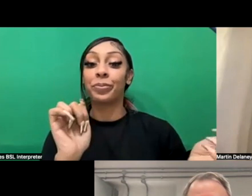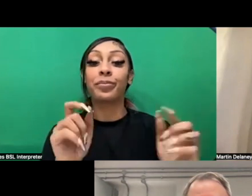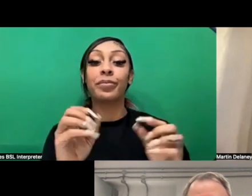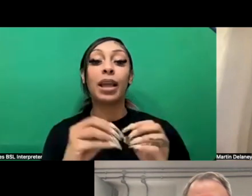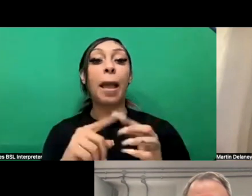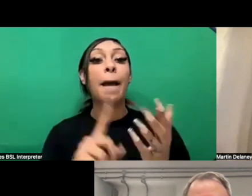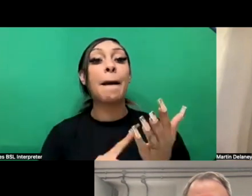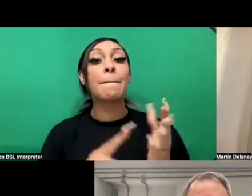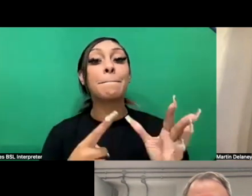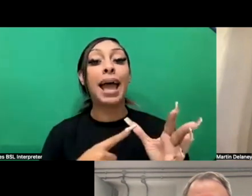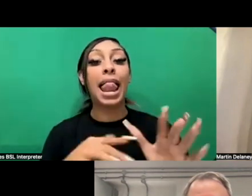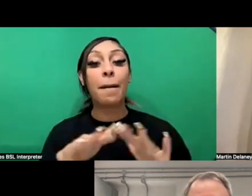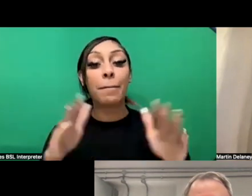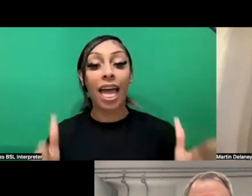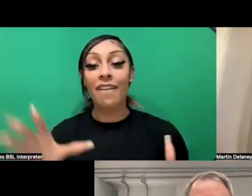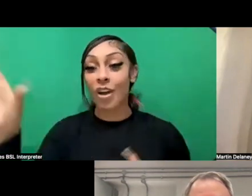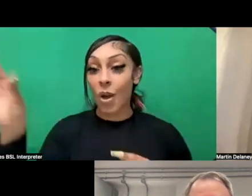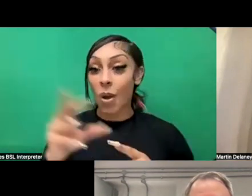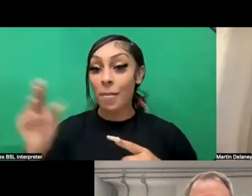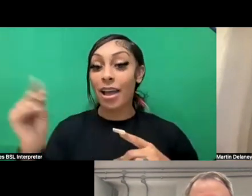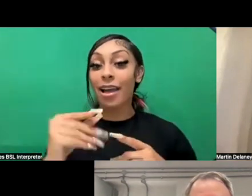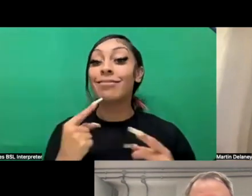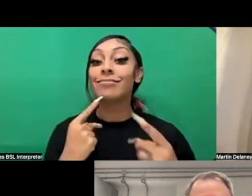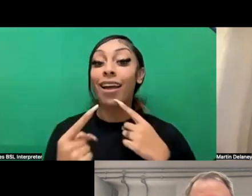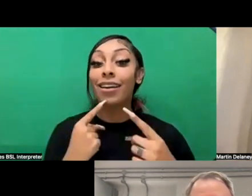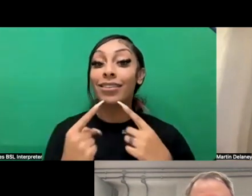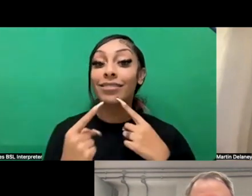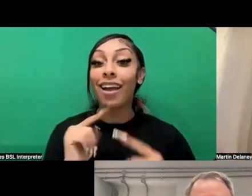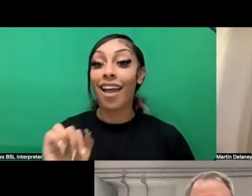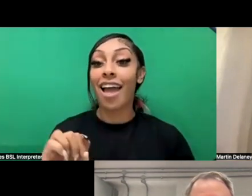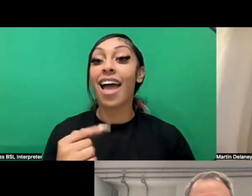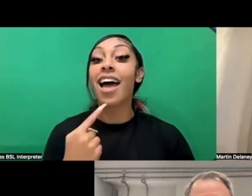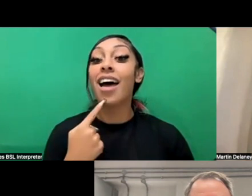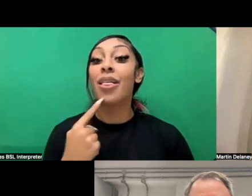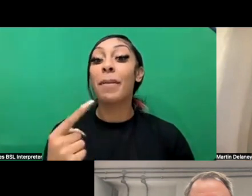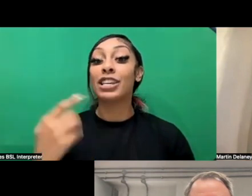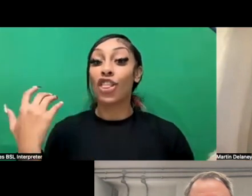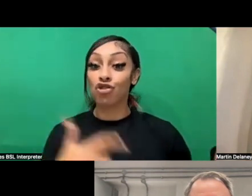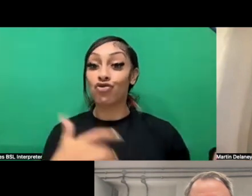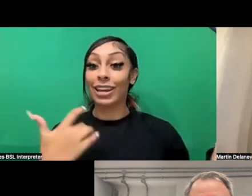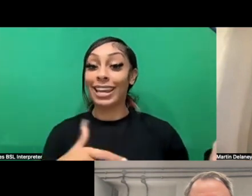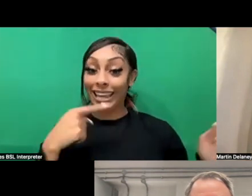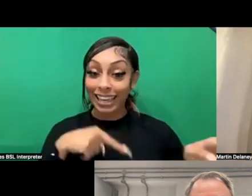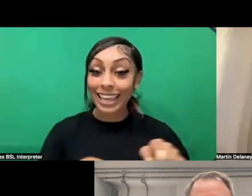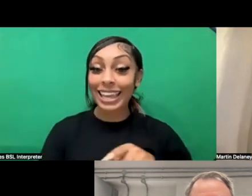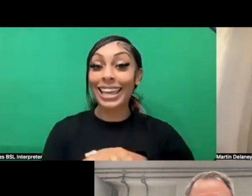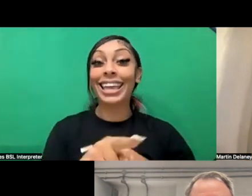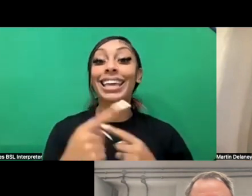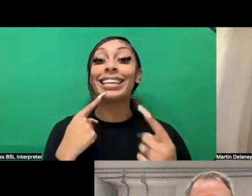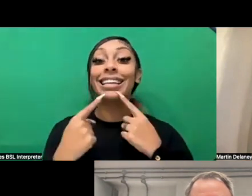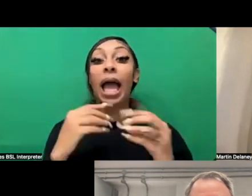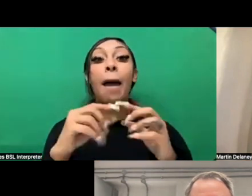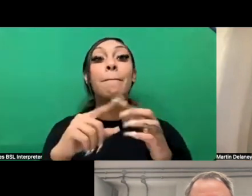pure data. So we take the messages from the string and take it through pure data, and it goes to a Bella